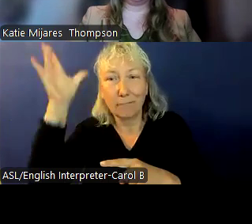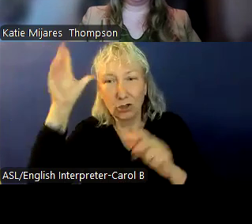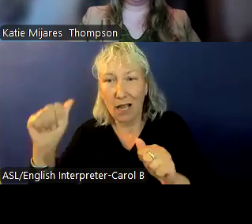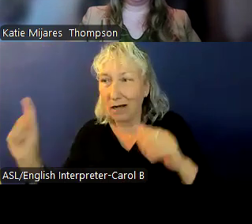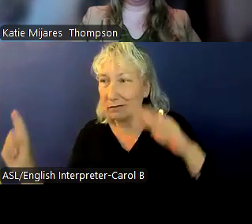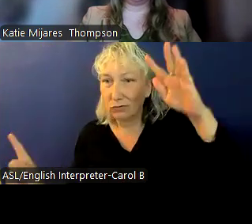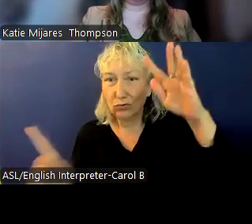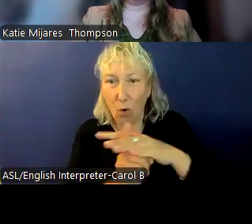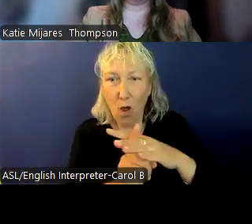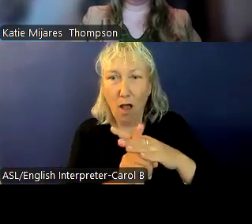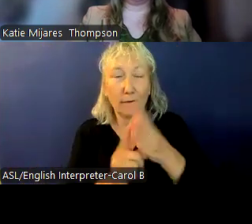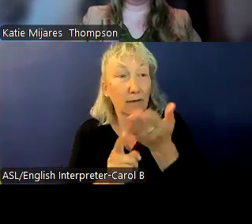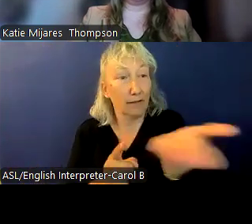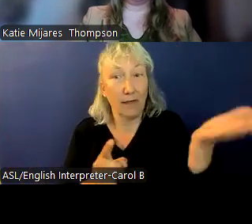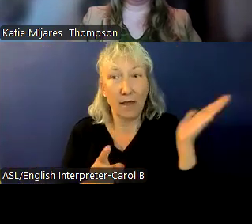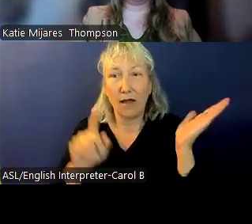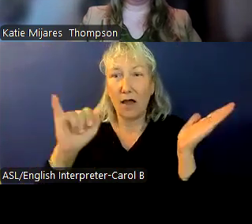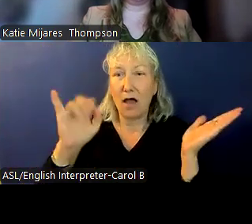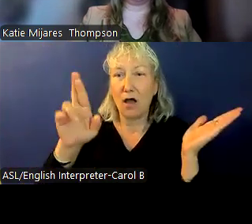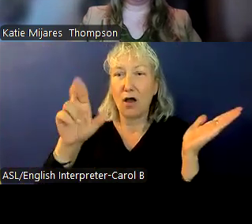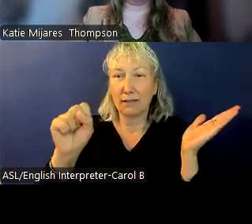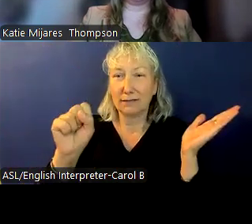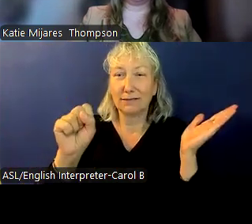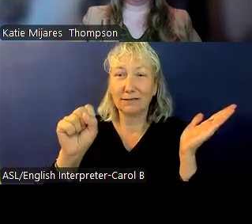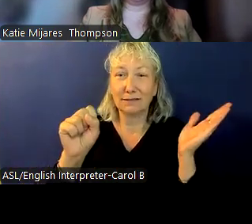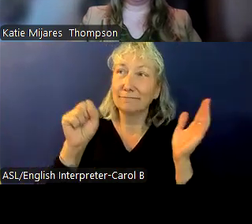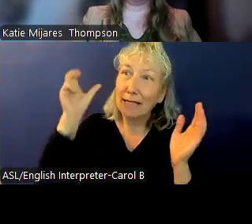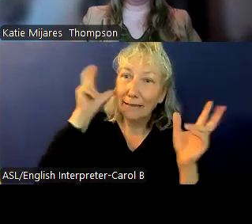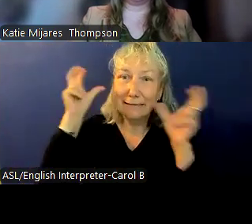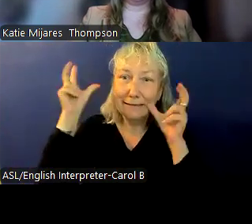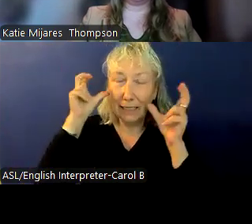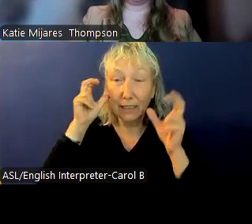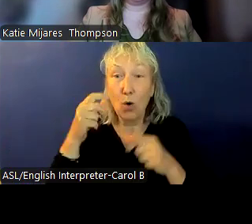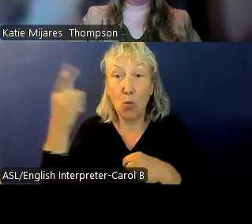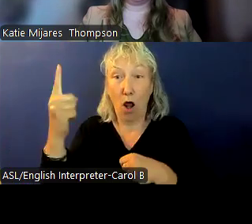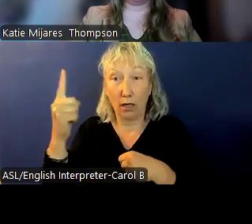IRS agents were taking the public comment. And there was a parent of an autistic